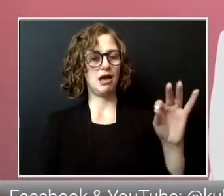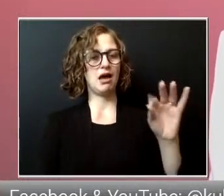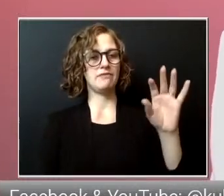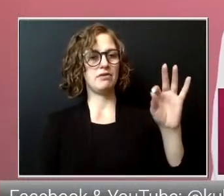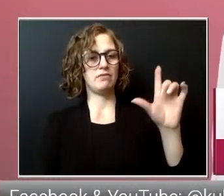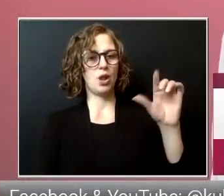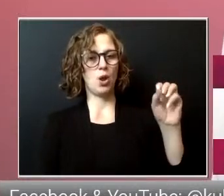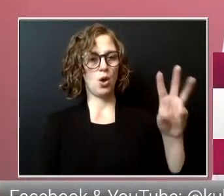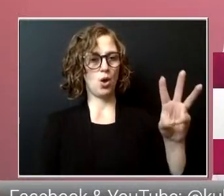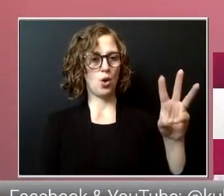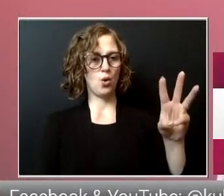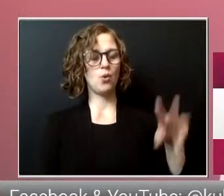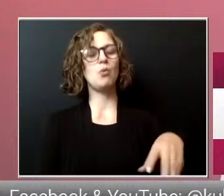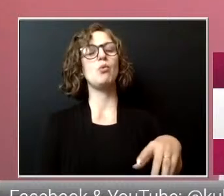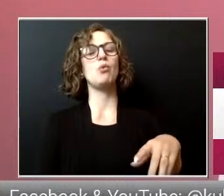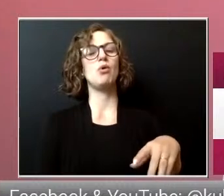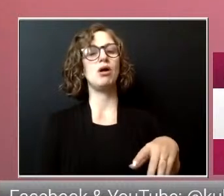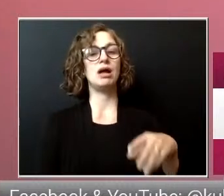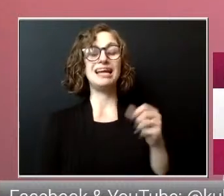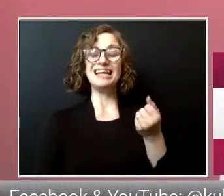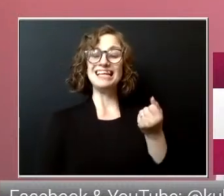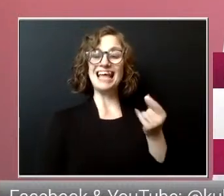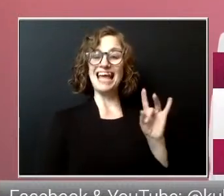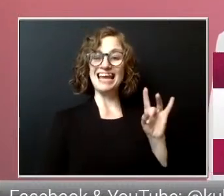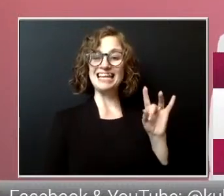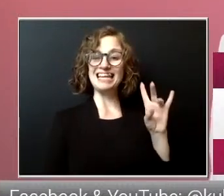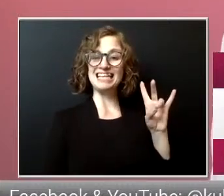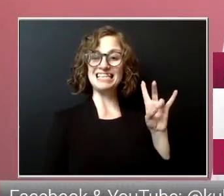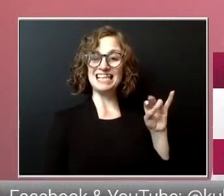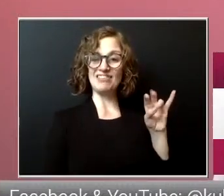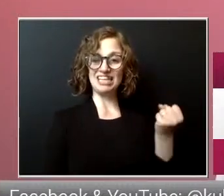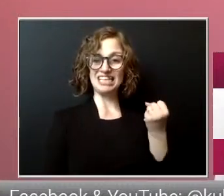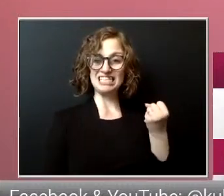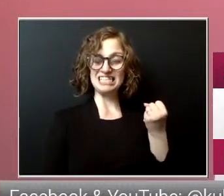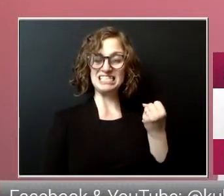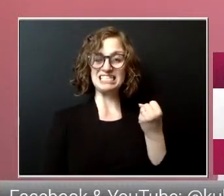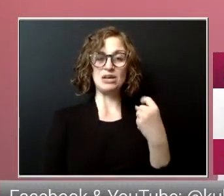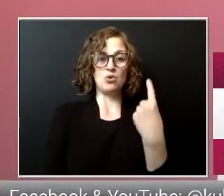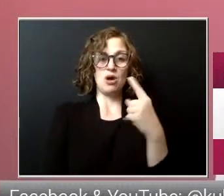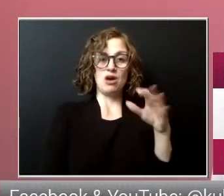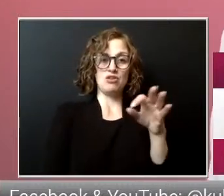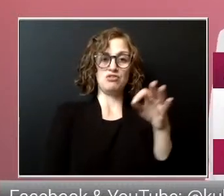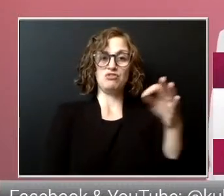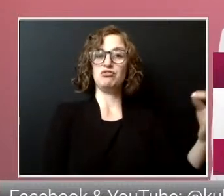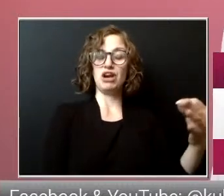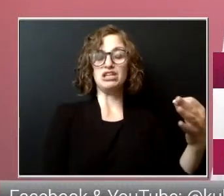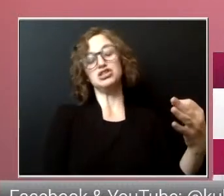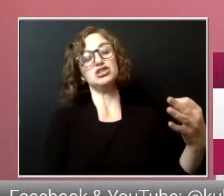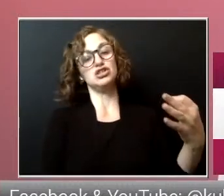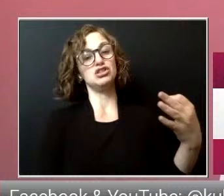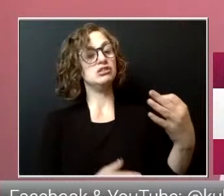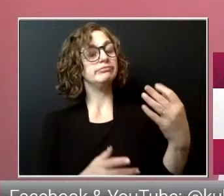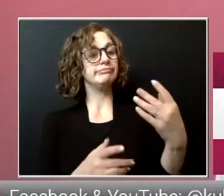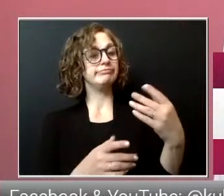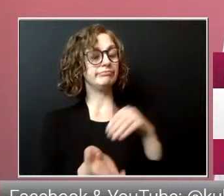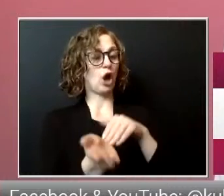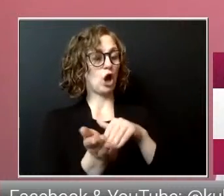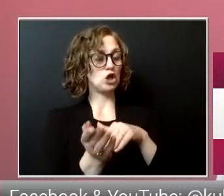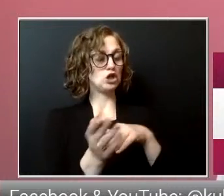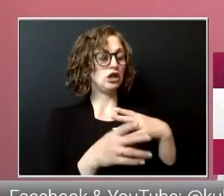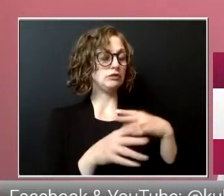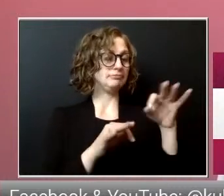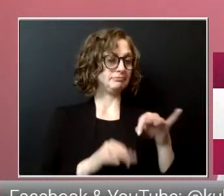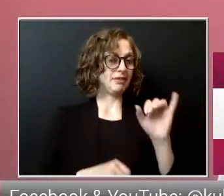the 1870s by a French physician named Fallot, which is why we give it the name. And there are 4